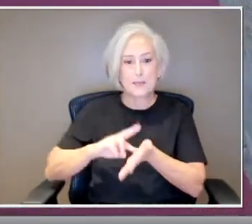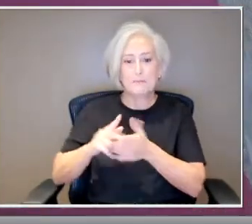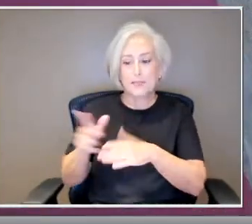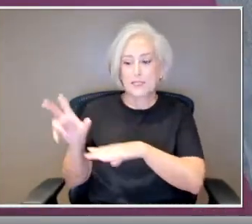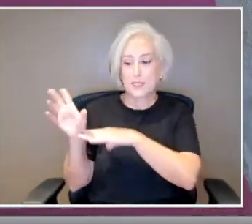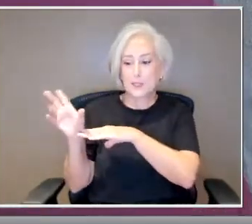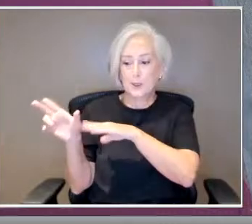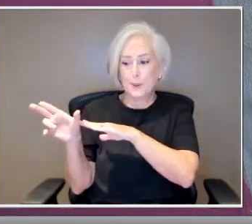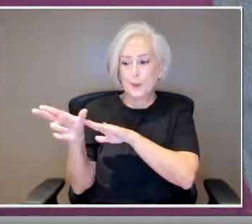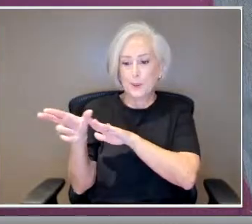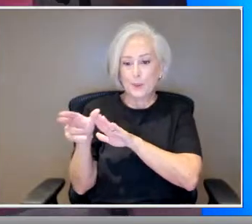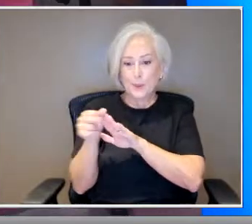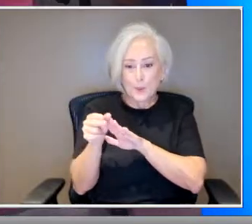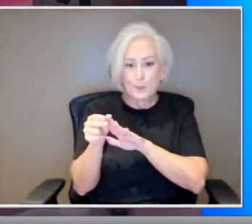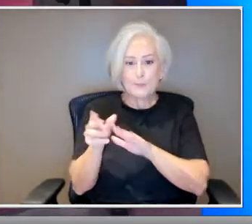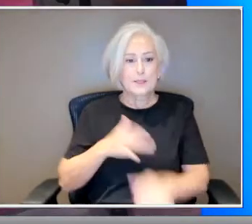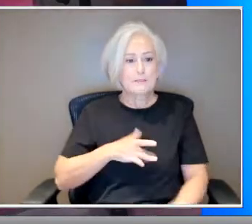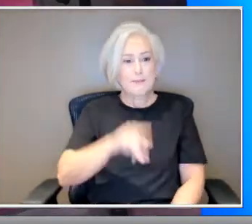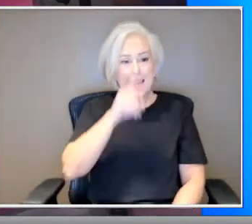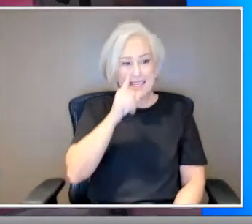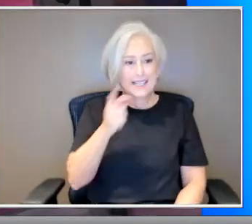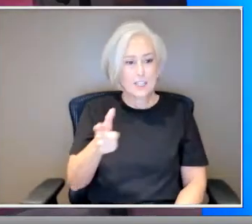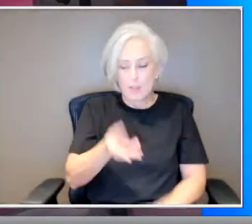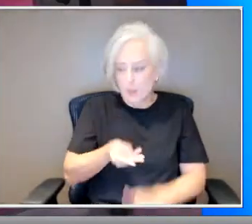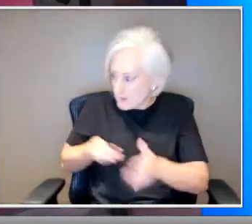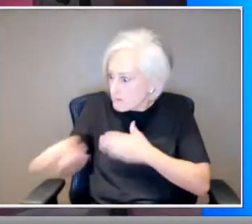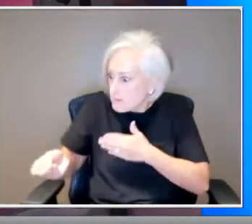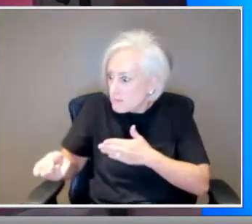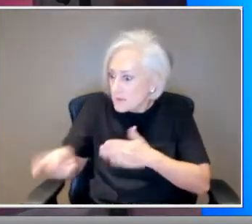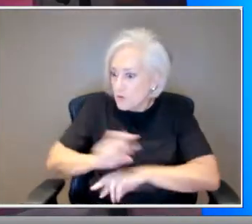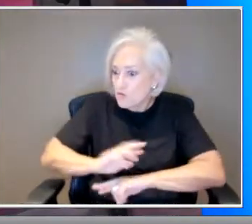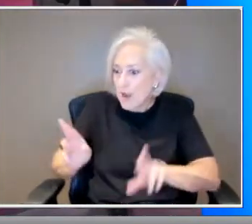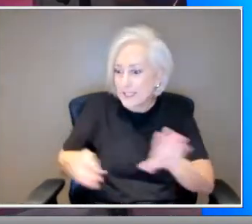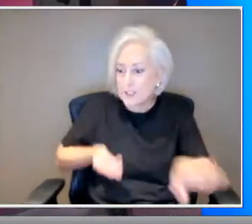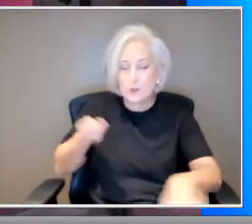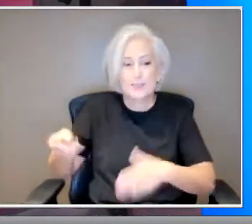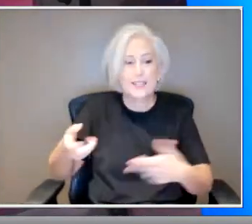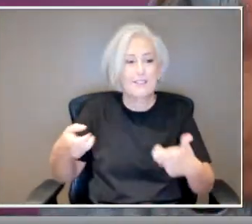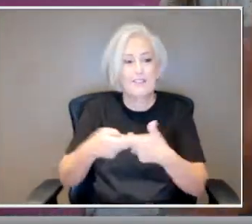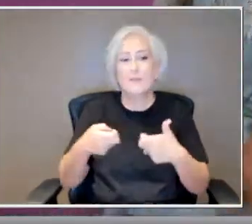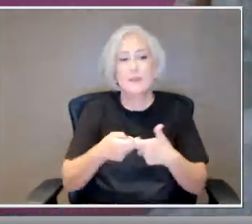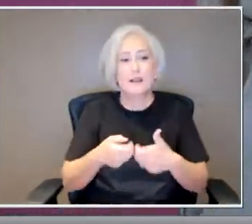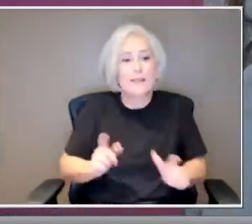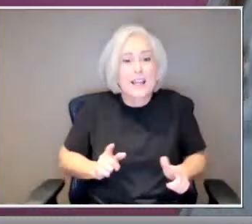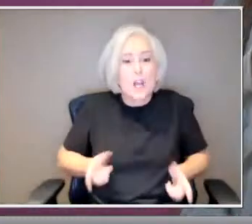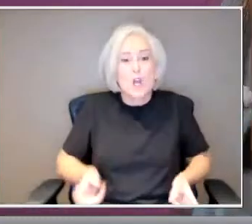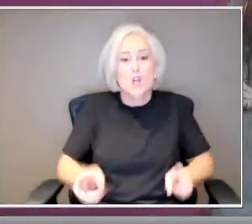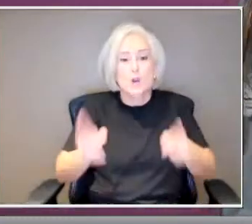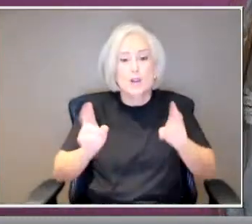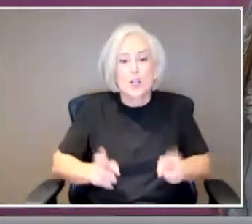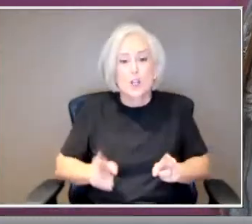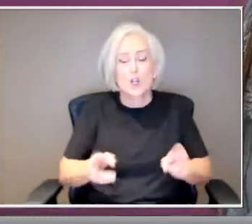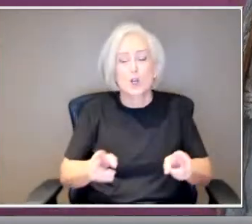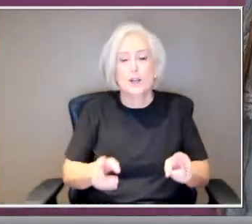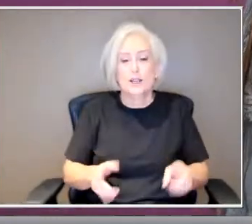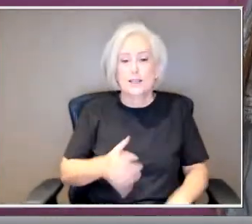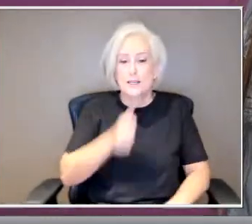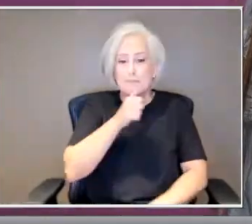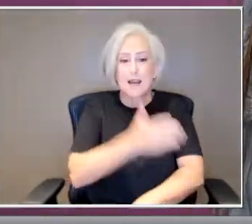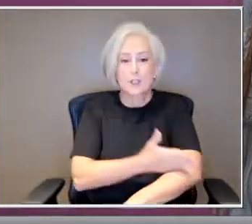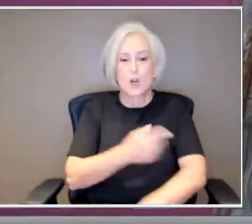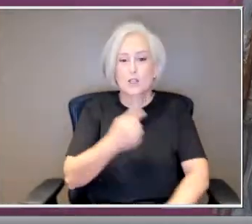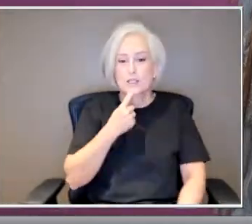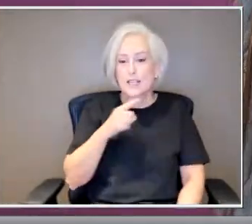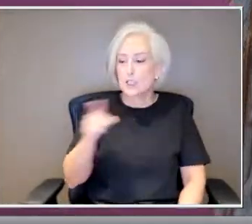there. That is so good. And, so good. And they're like, and my son's like, hurry. And my daughter's like, she has at least